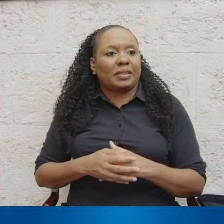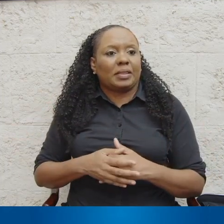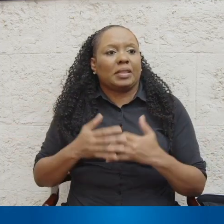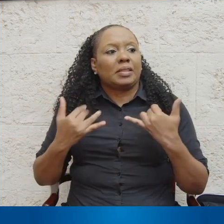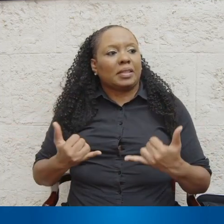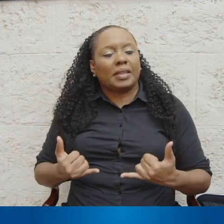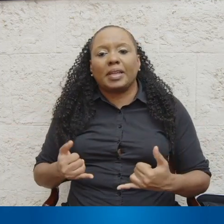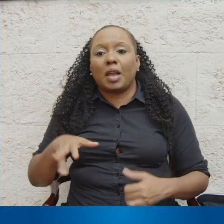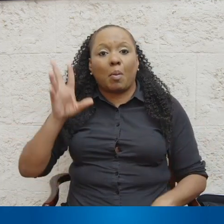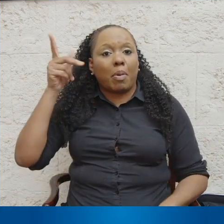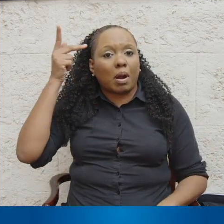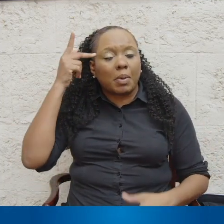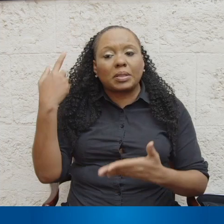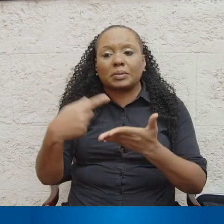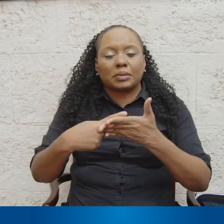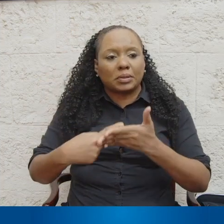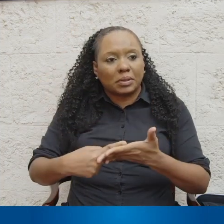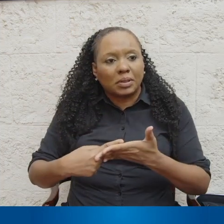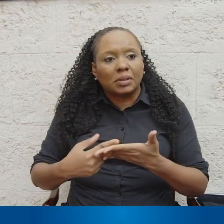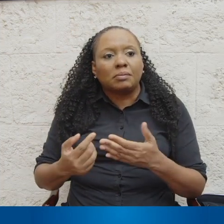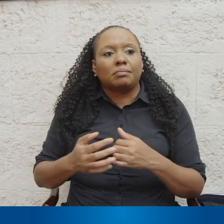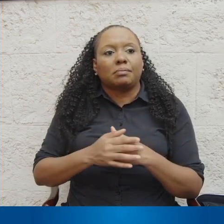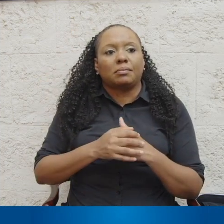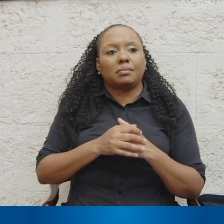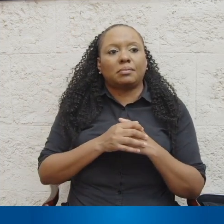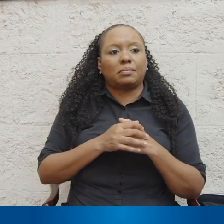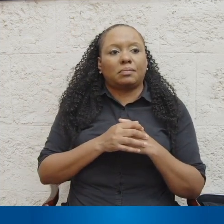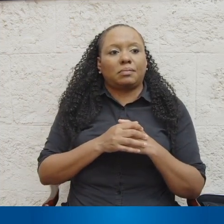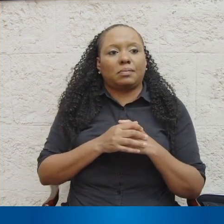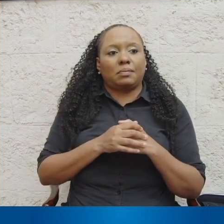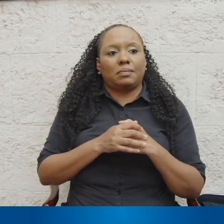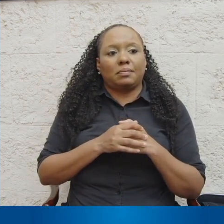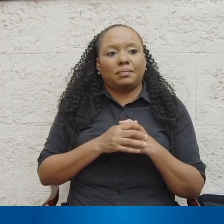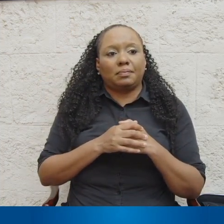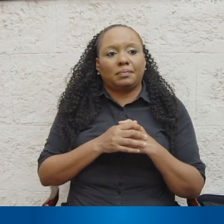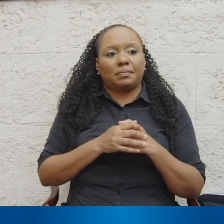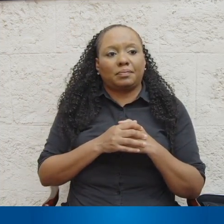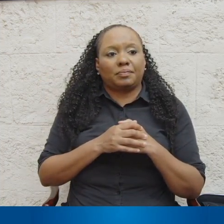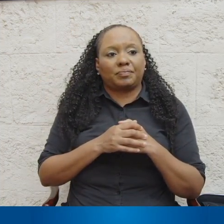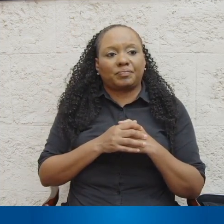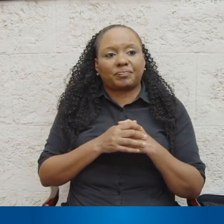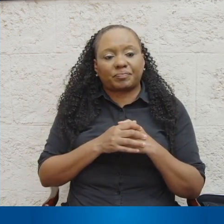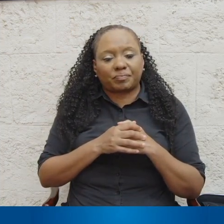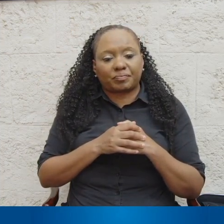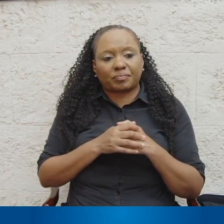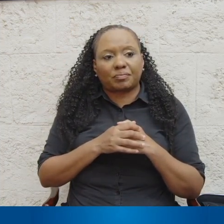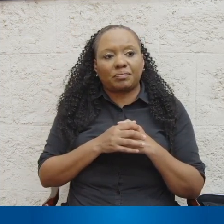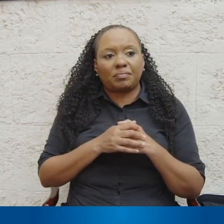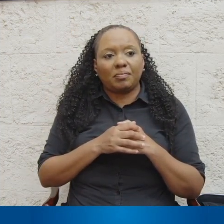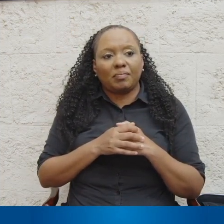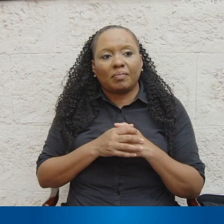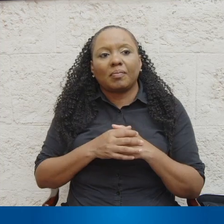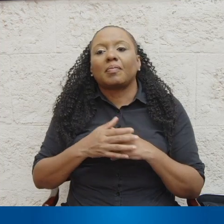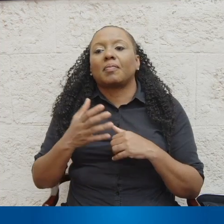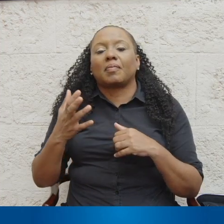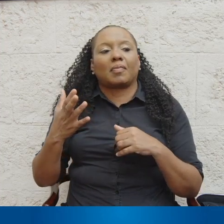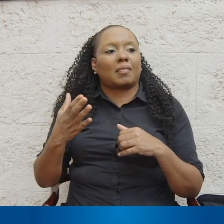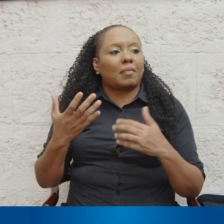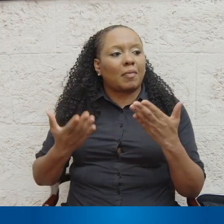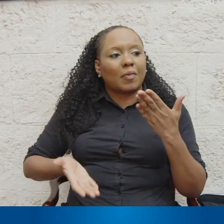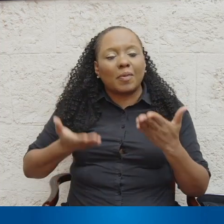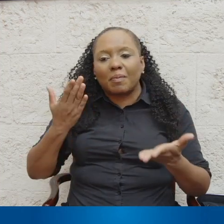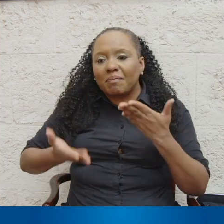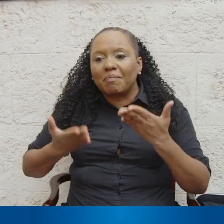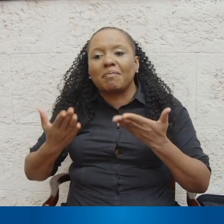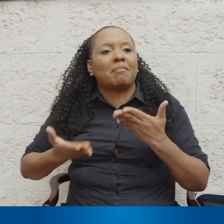what it was, this was unavoidable because, as I said, everybody's in the estimates and I'm here. So I'm about to leave you here and go into the estimates. But